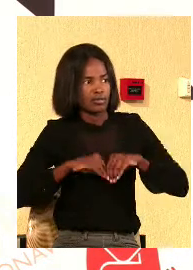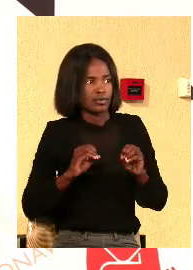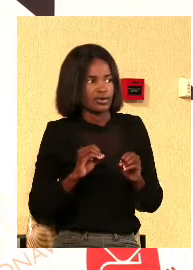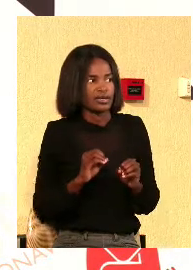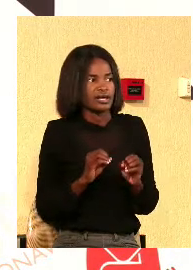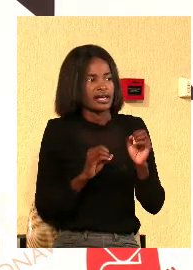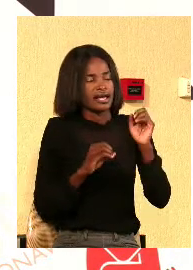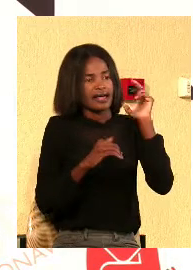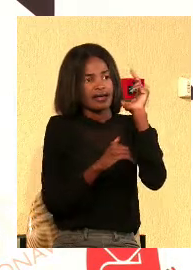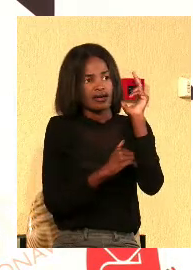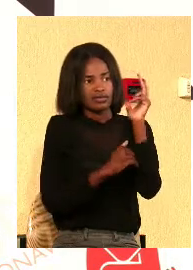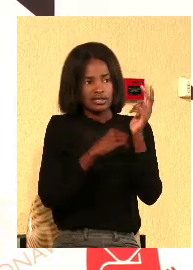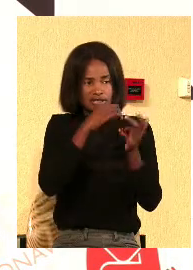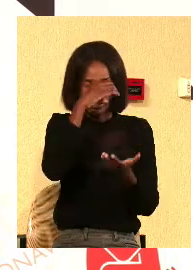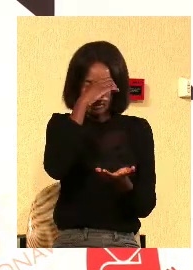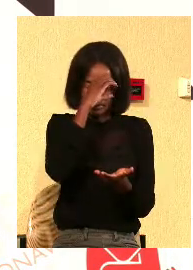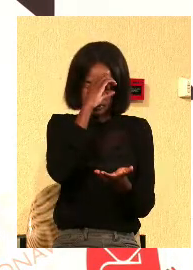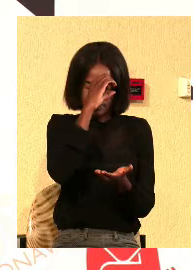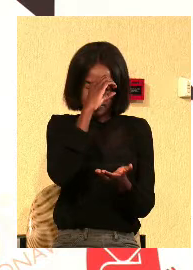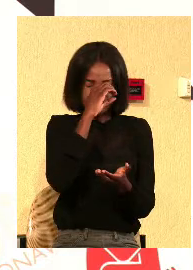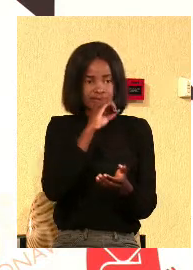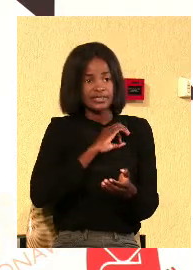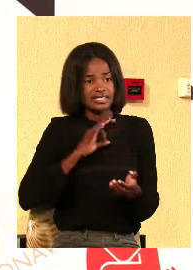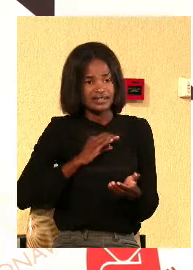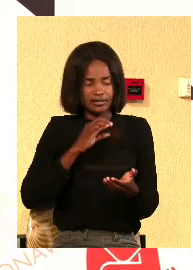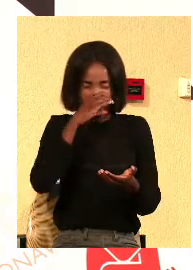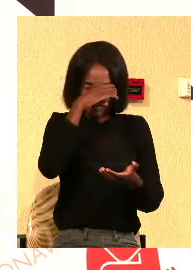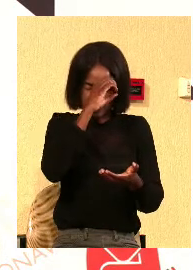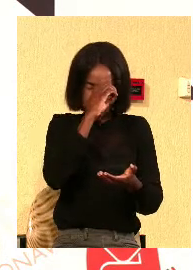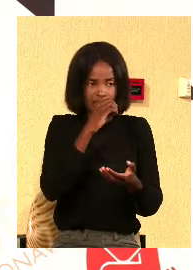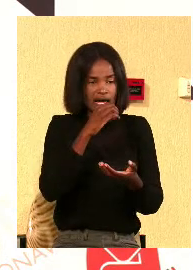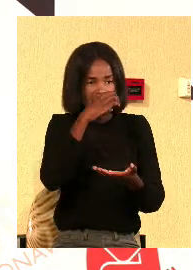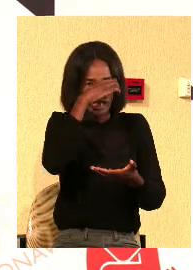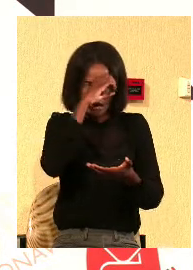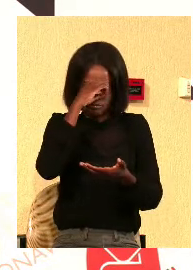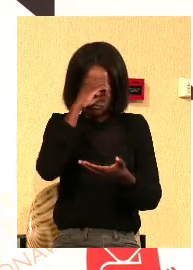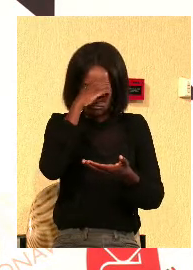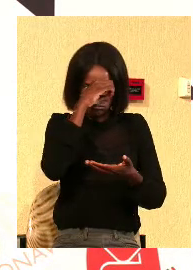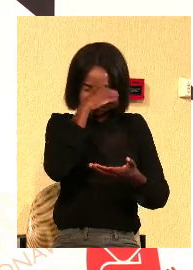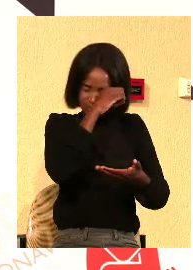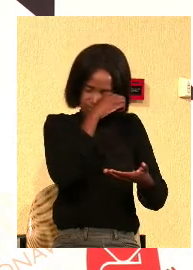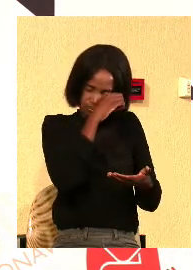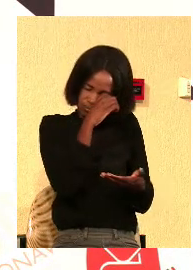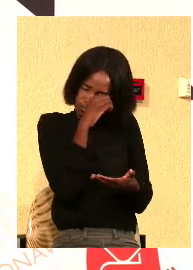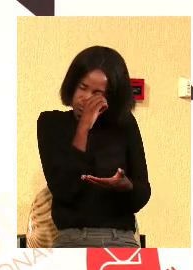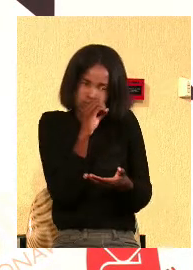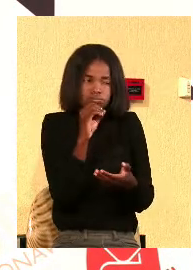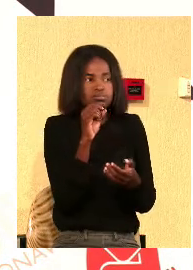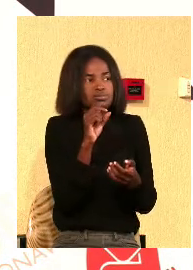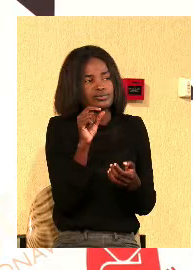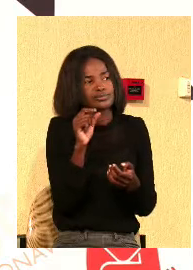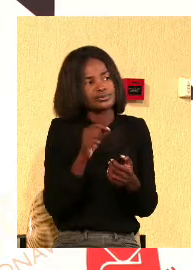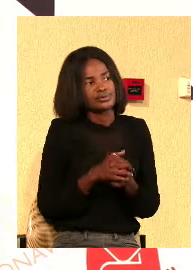in the outskirts, in our district labs, most of our labs are smaller ones, are manned